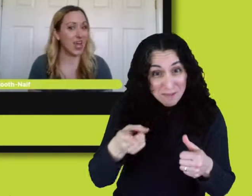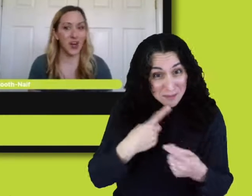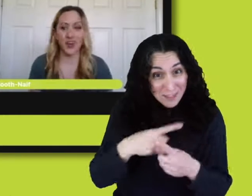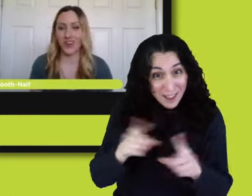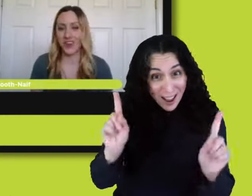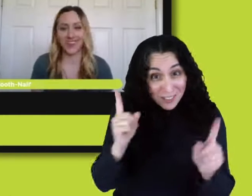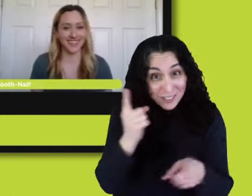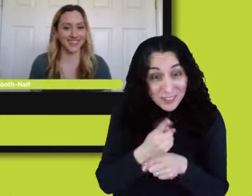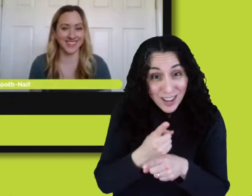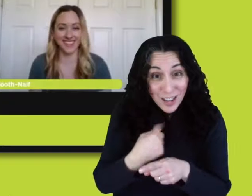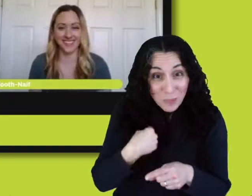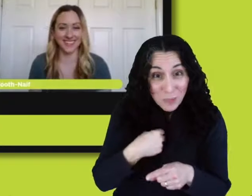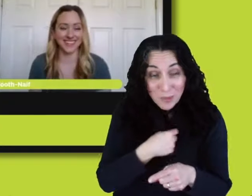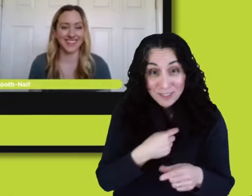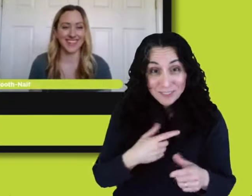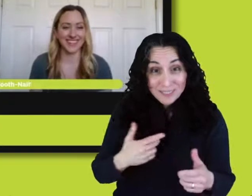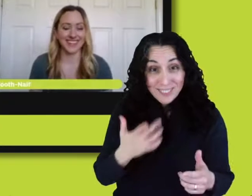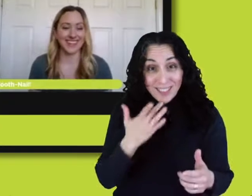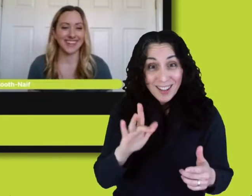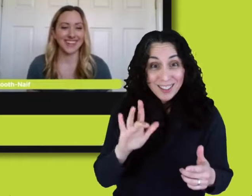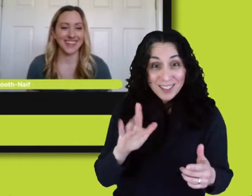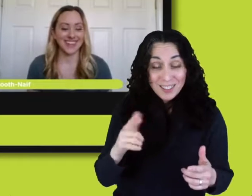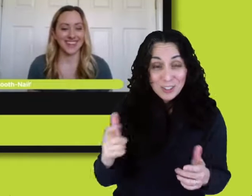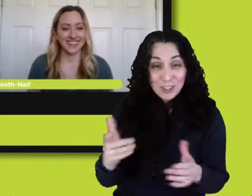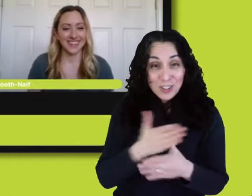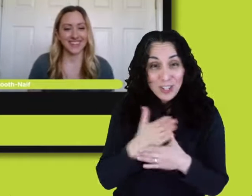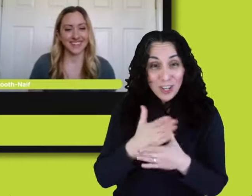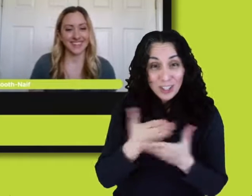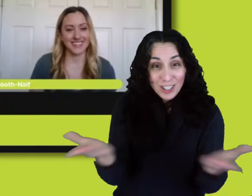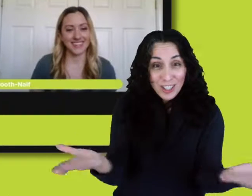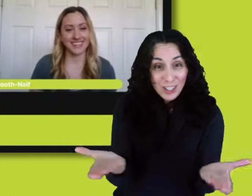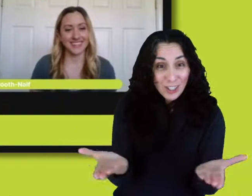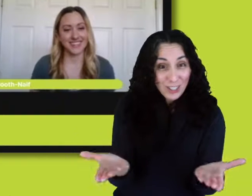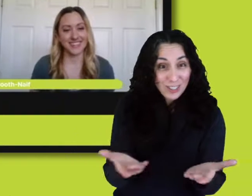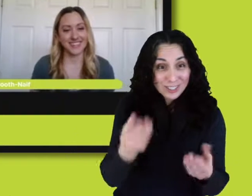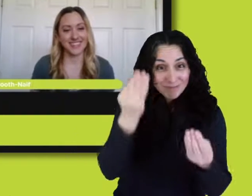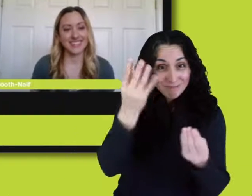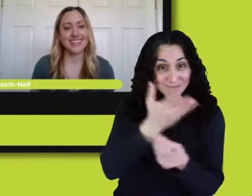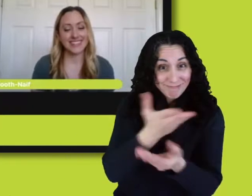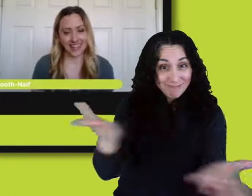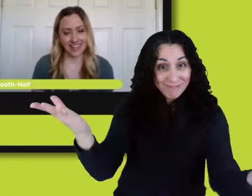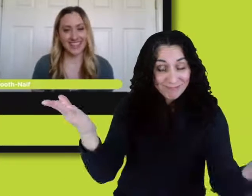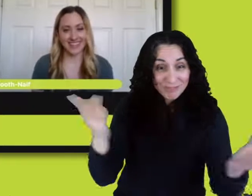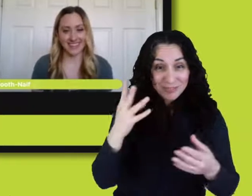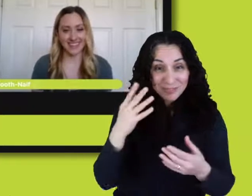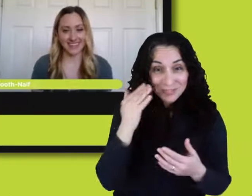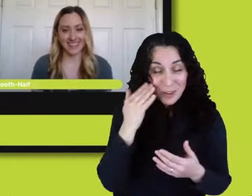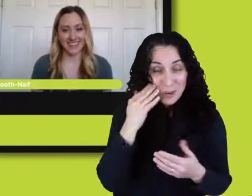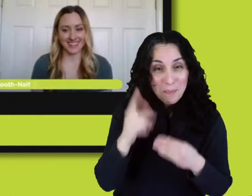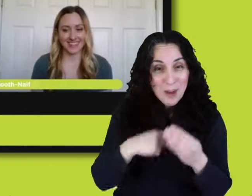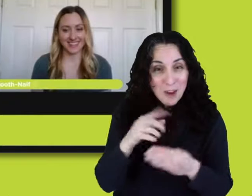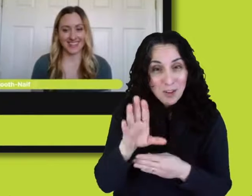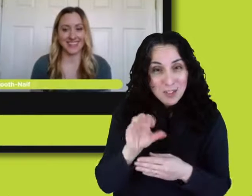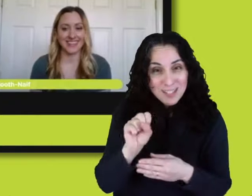anyone. No. So we're super excited that you chose to share that information with us. Thank you so